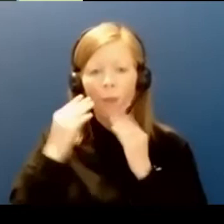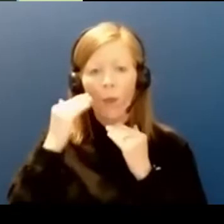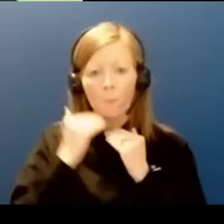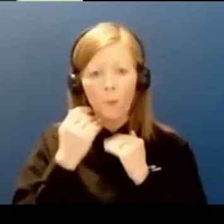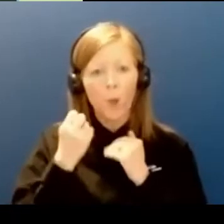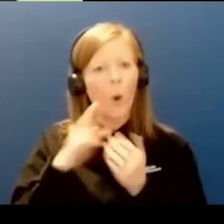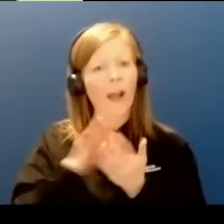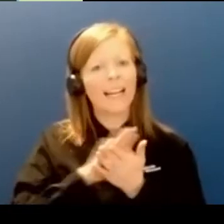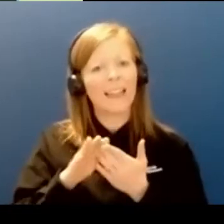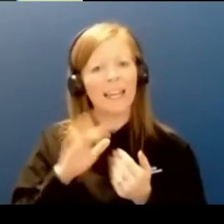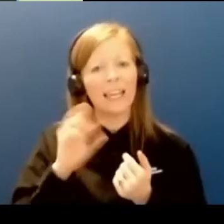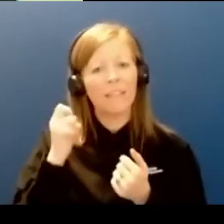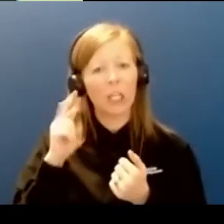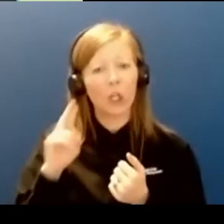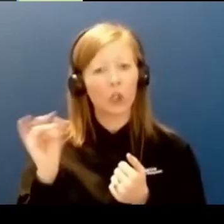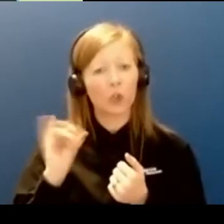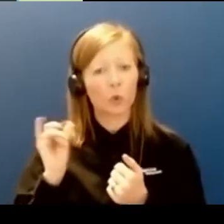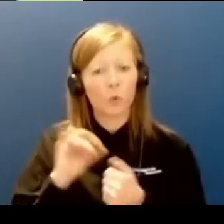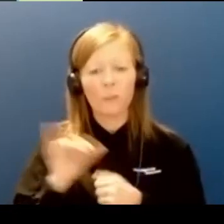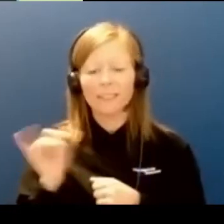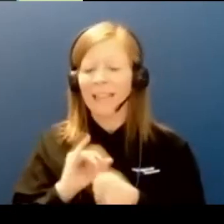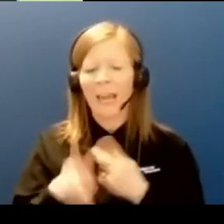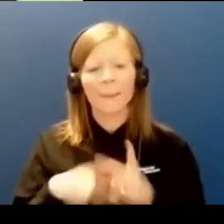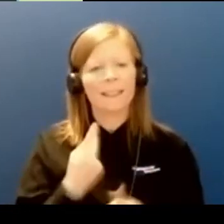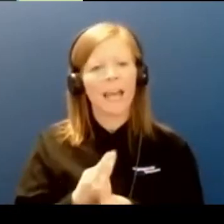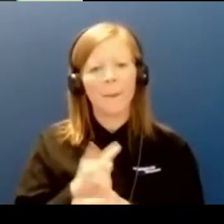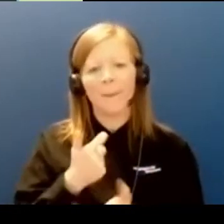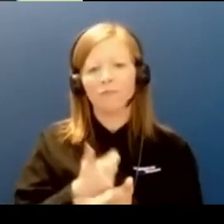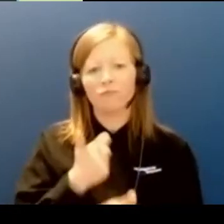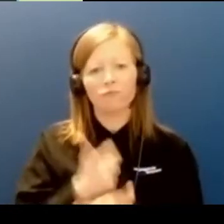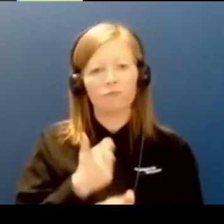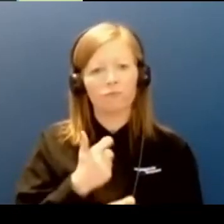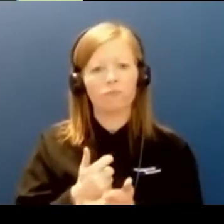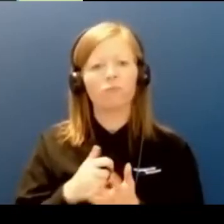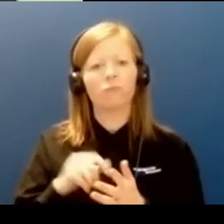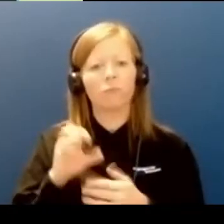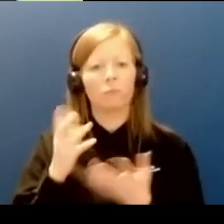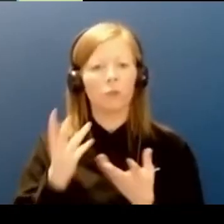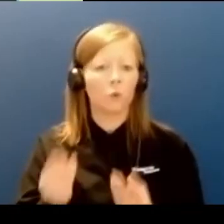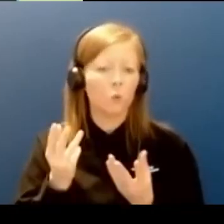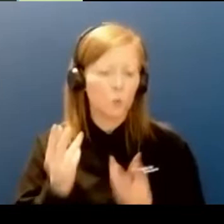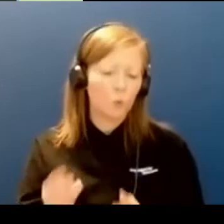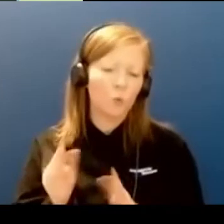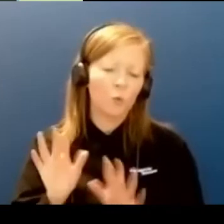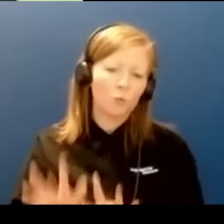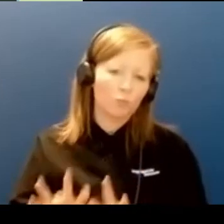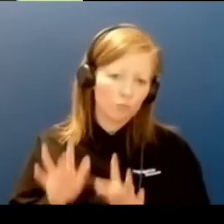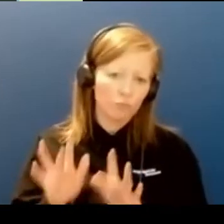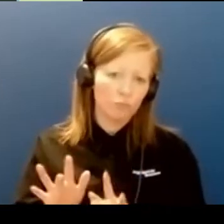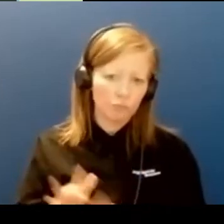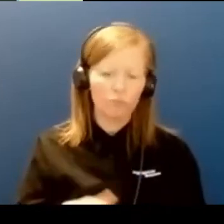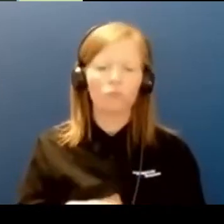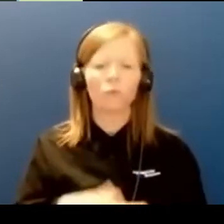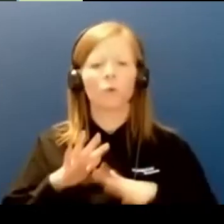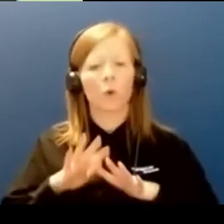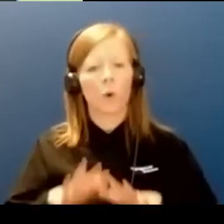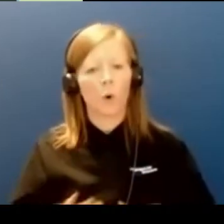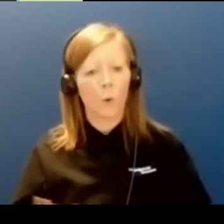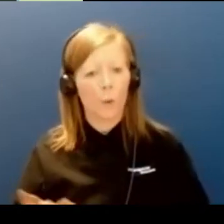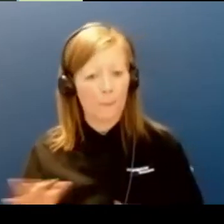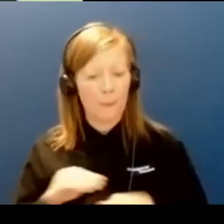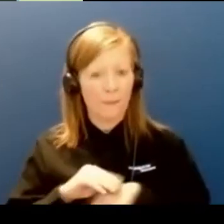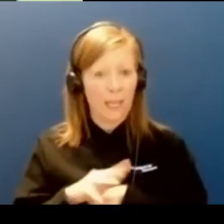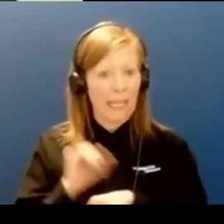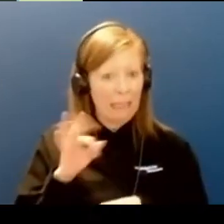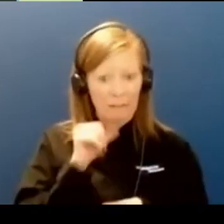do the same type of, has the same type of soothing effect. If this is not